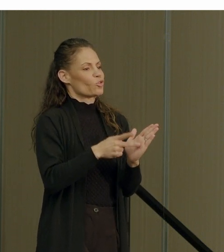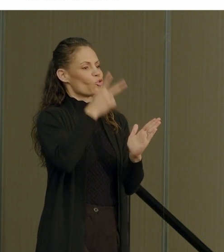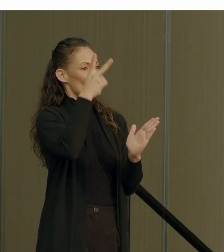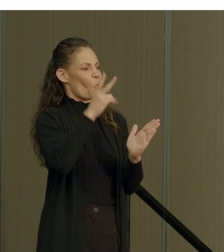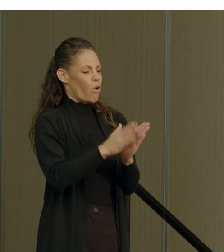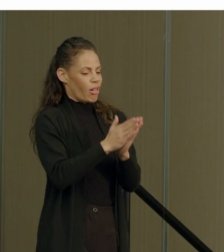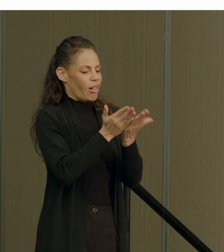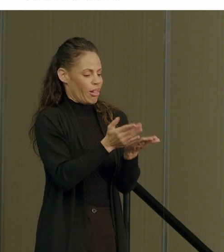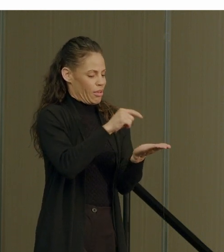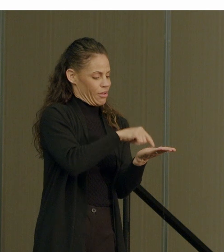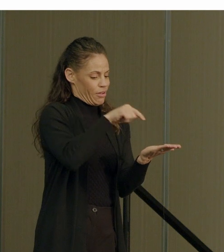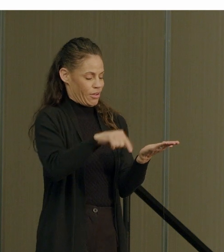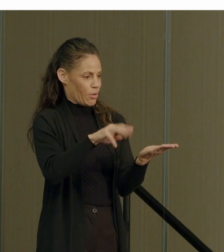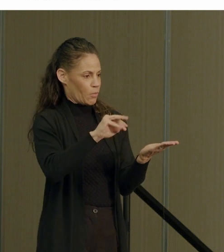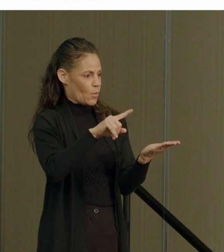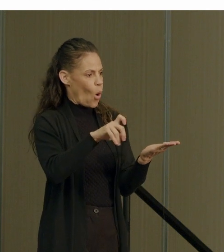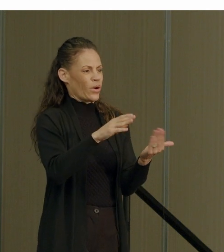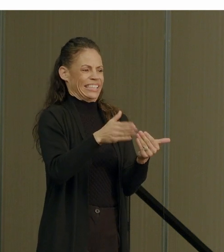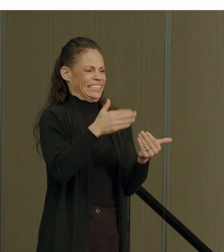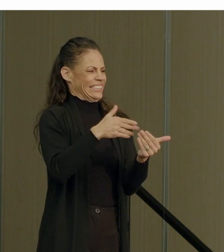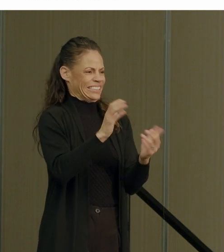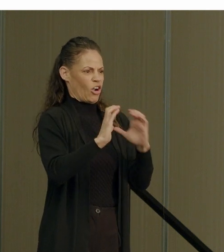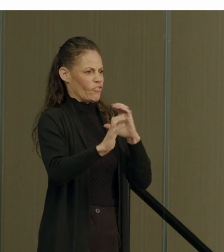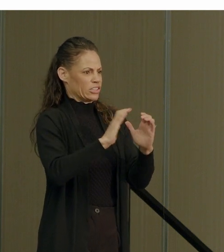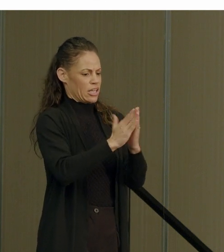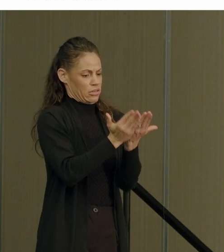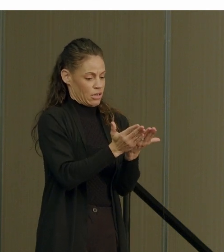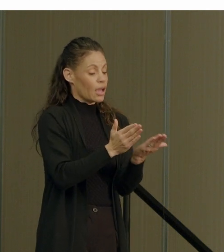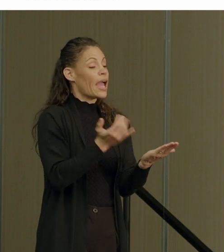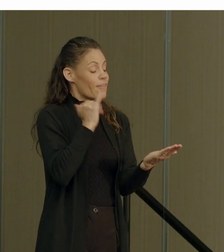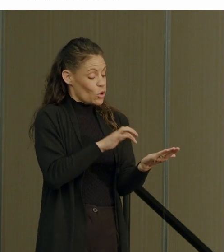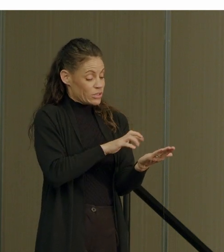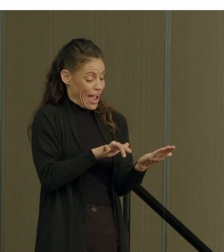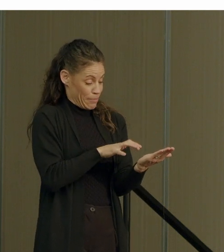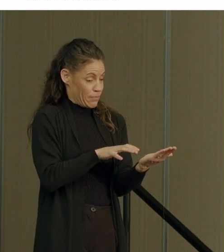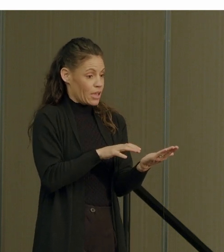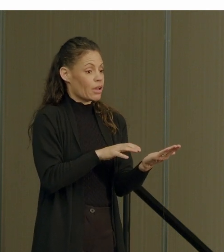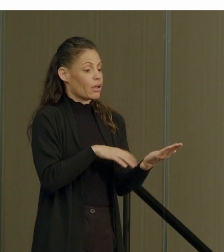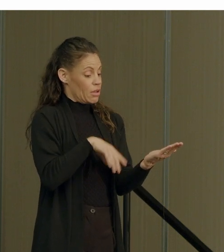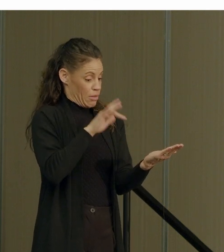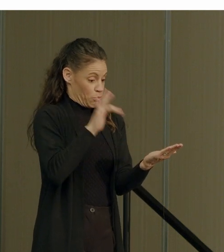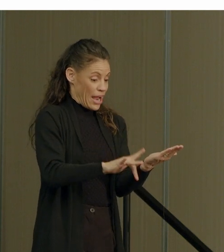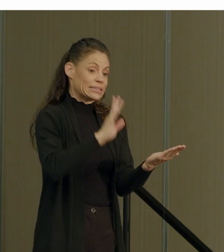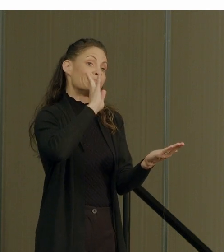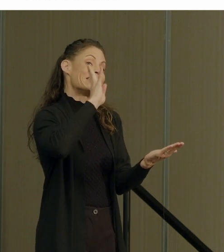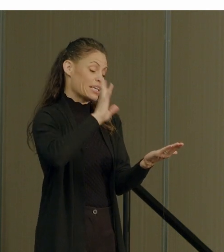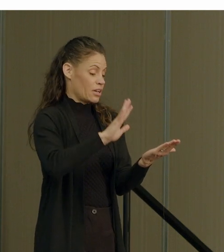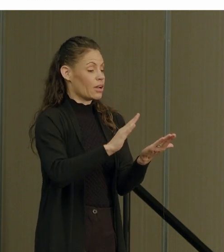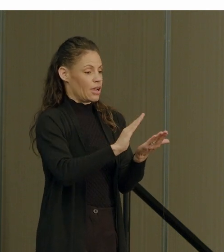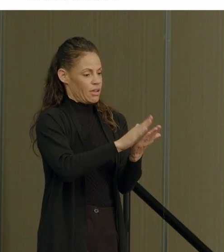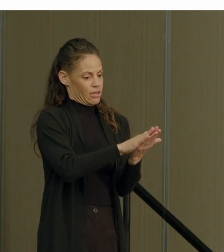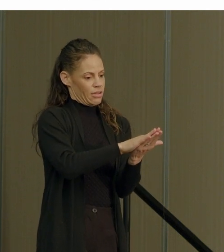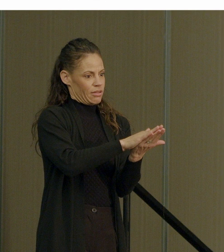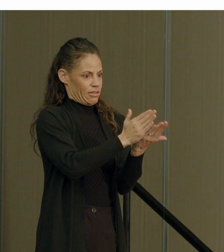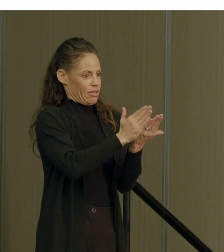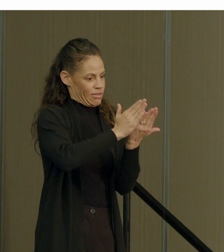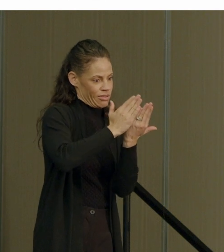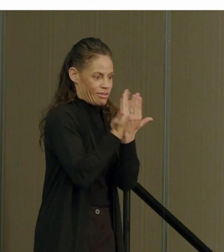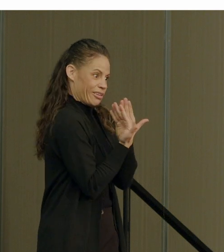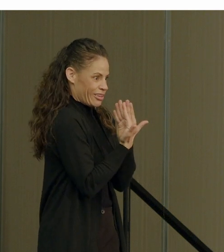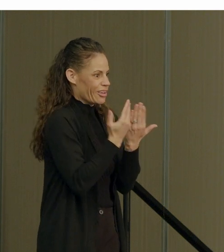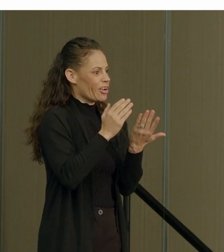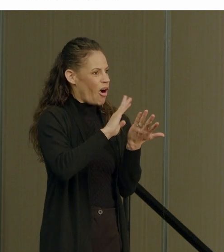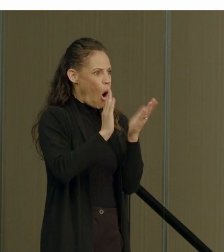making conversations easier. The way that this works is when you type something out to speak and you flip over your screen with the screen facing the other way,